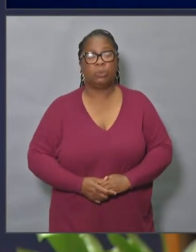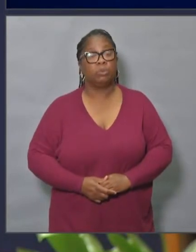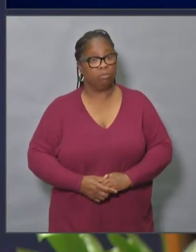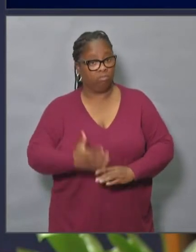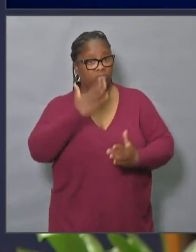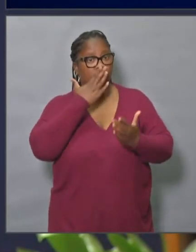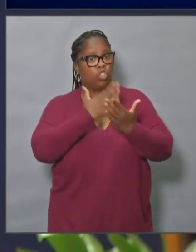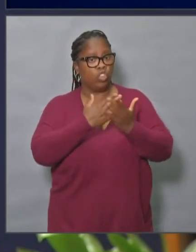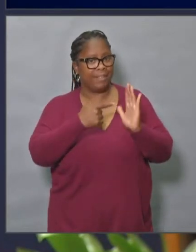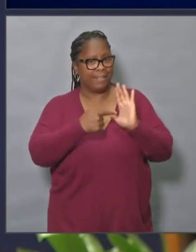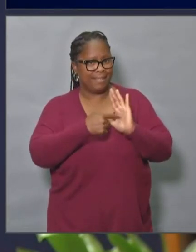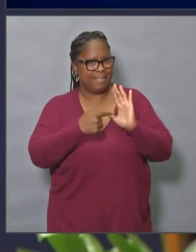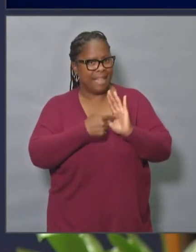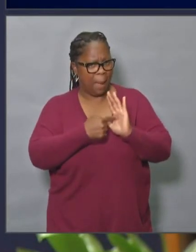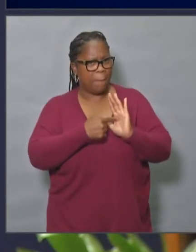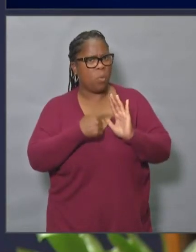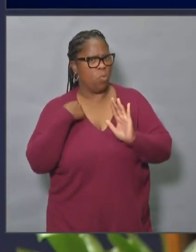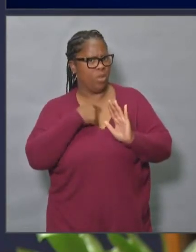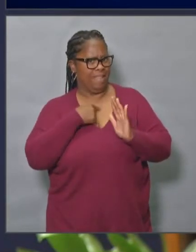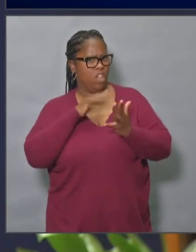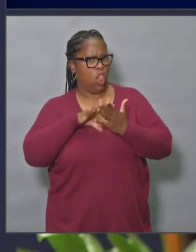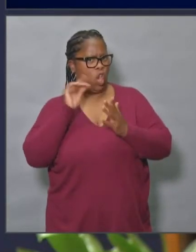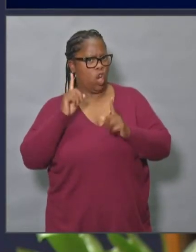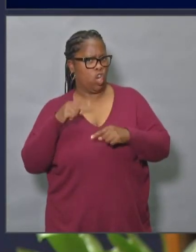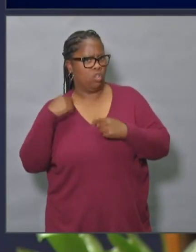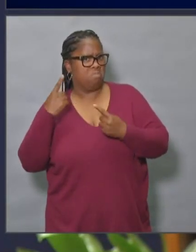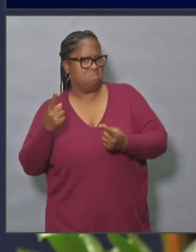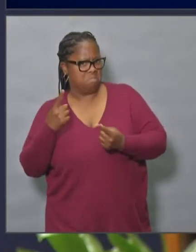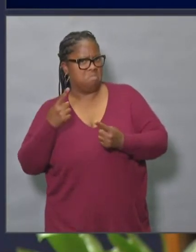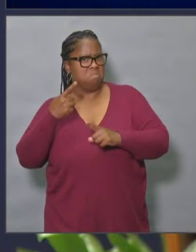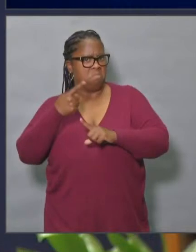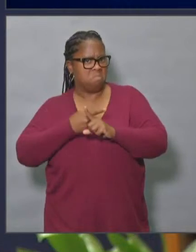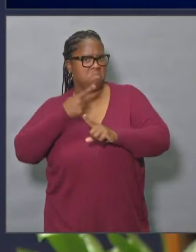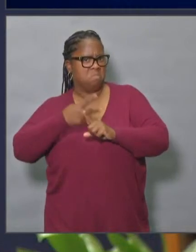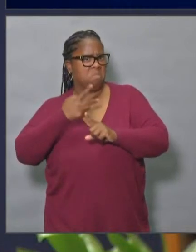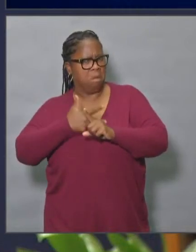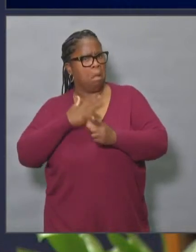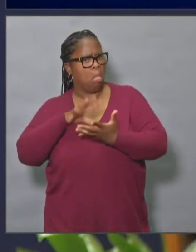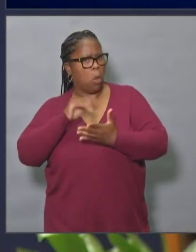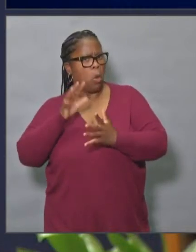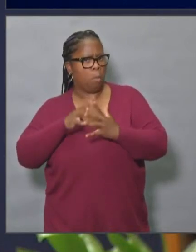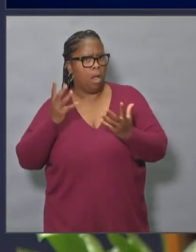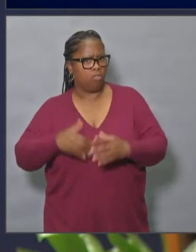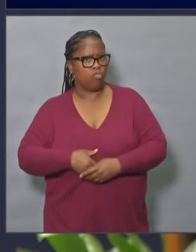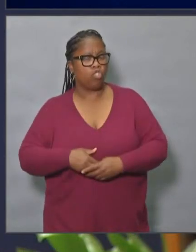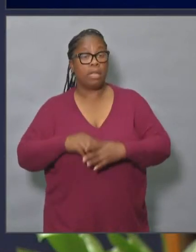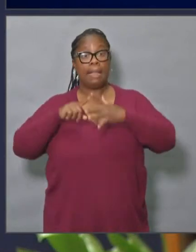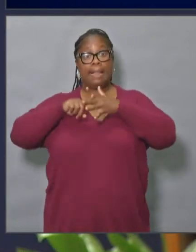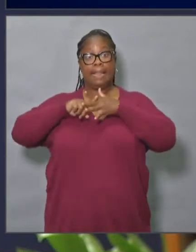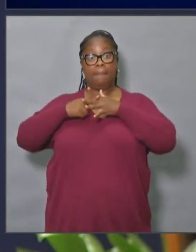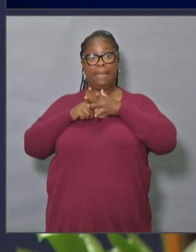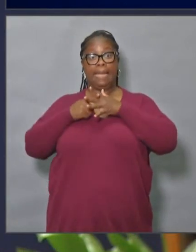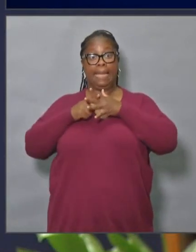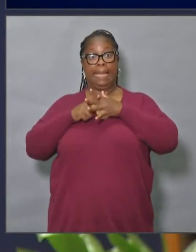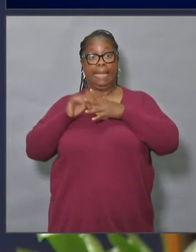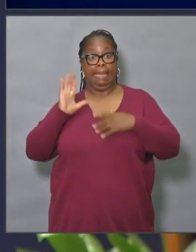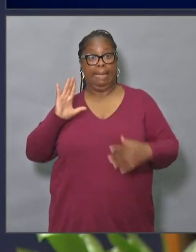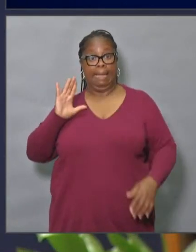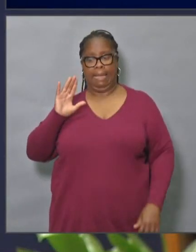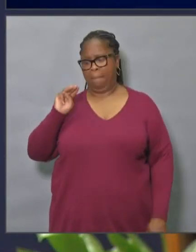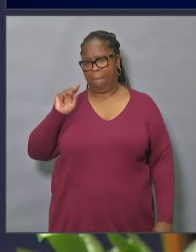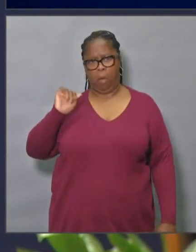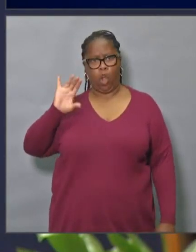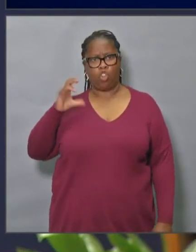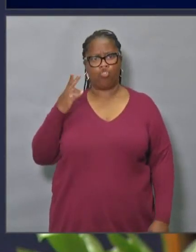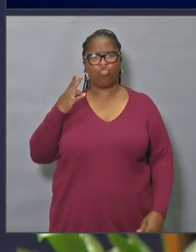of something where we've learned a lot about the virus over the past couple of months. At the beginning, the evidence on the effectiveness of masks and